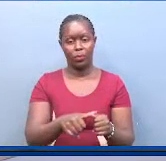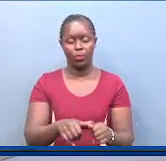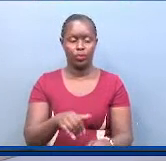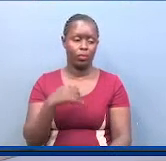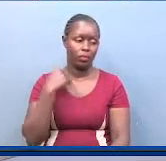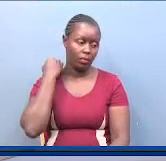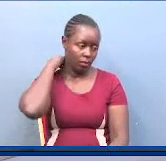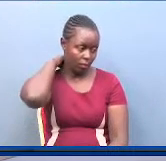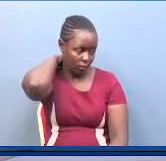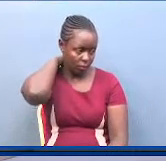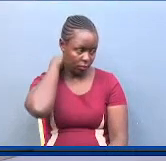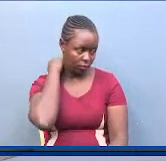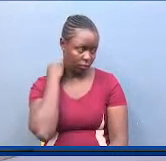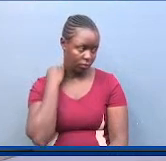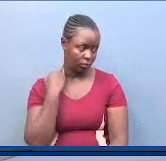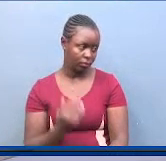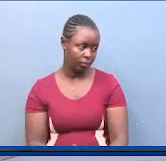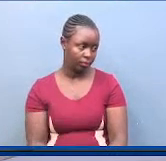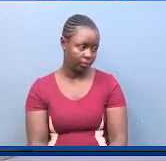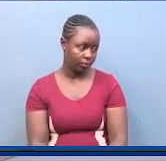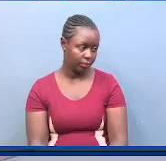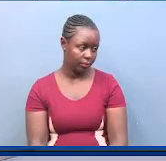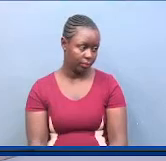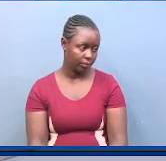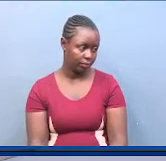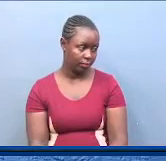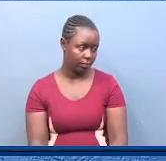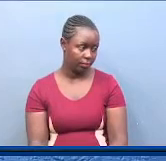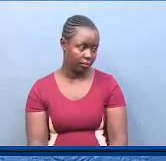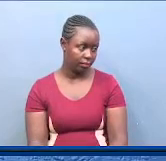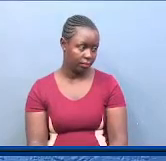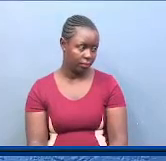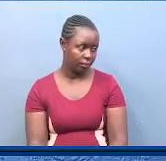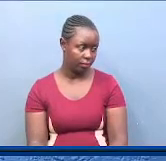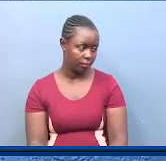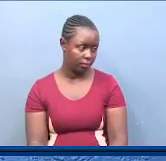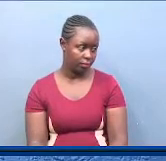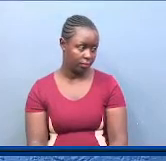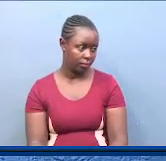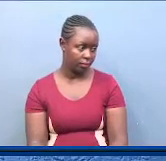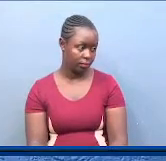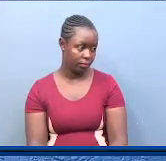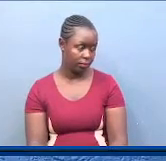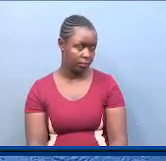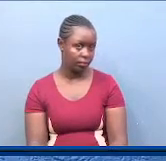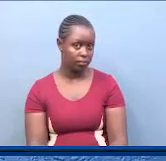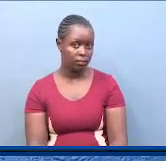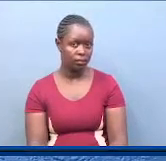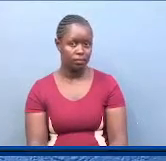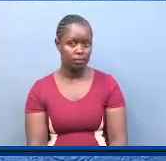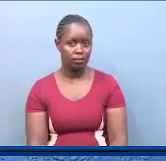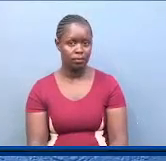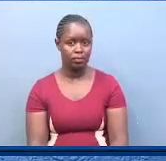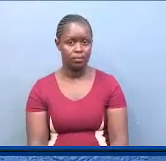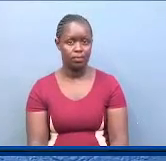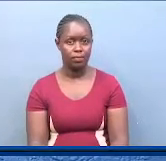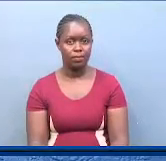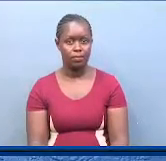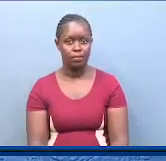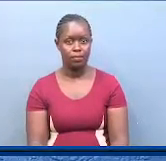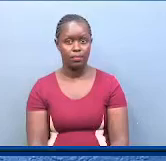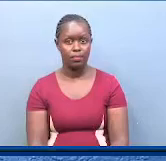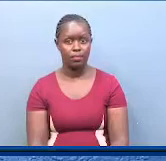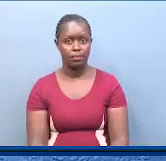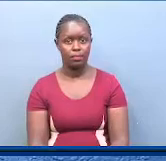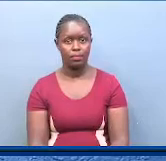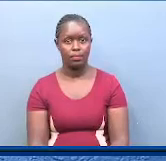the presidential decree that reorganized the government. You are a Kenyan, so you're aware of that. The fact that the role of the deputy president is